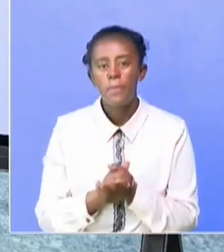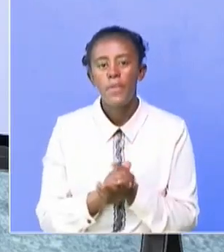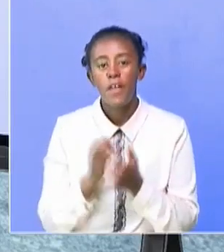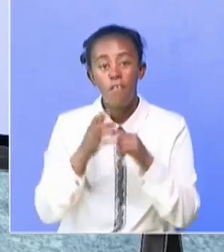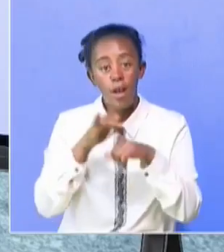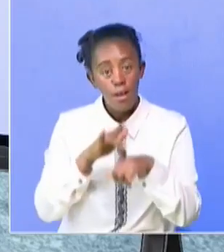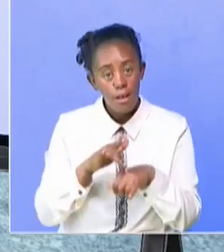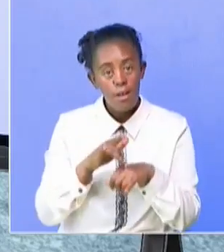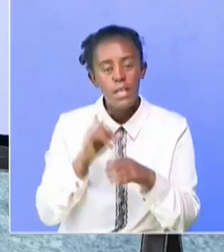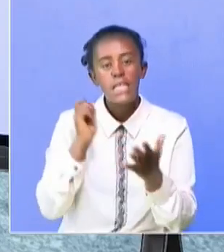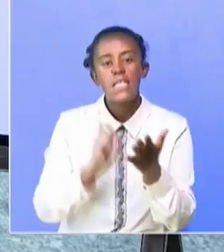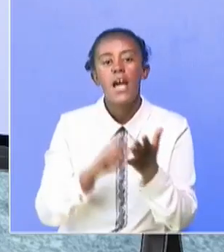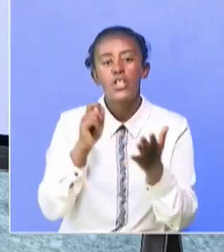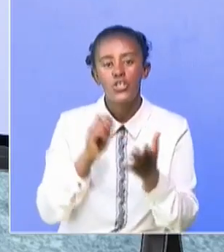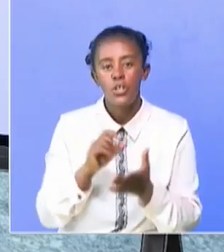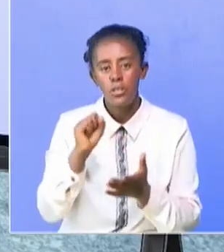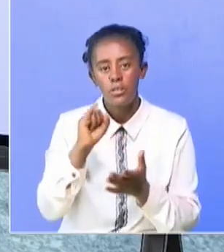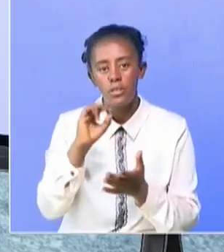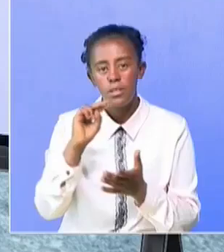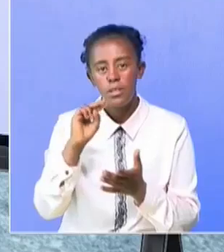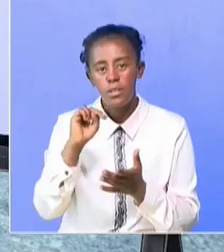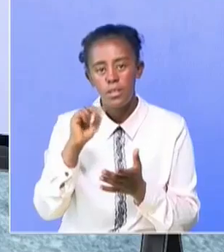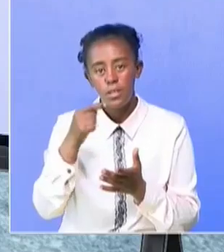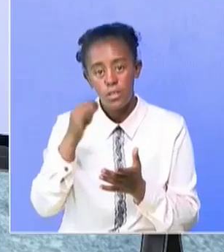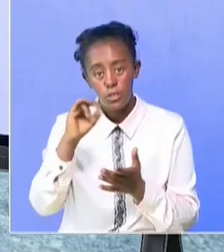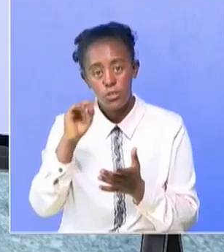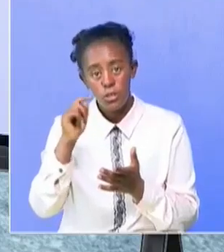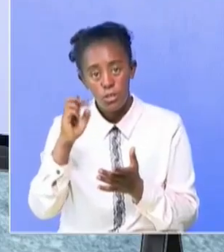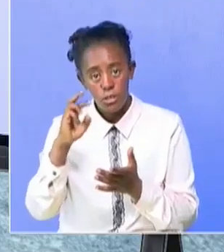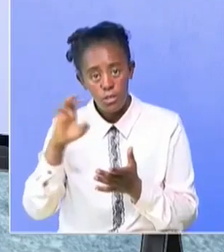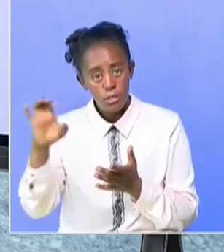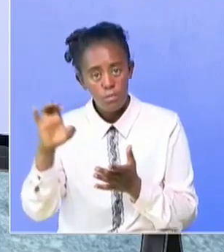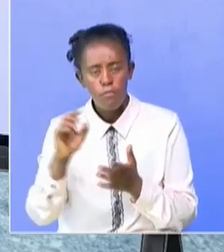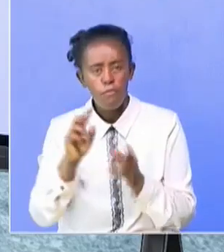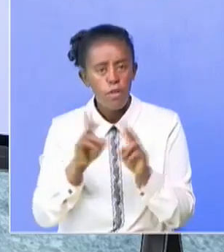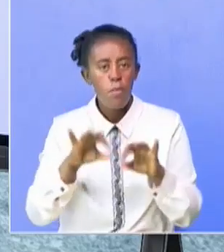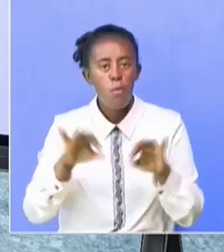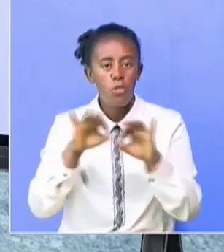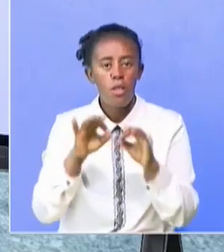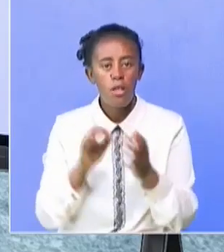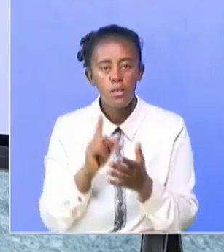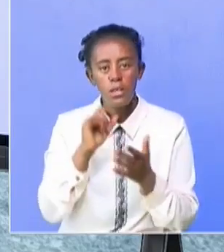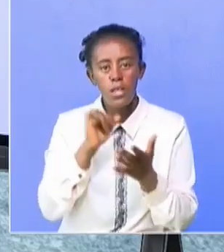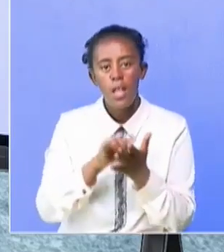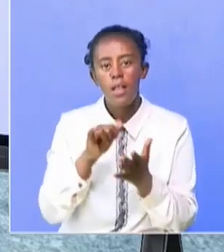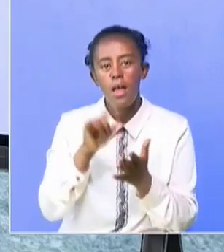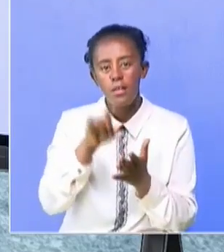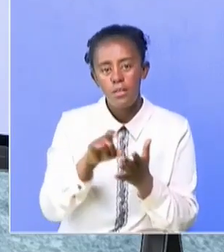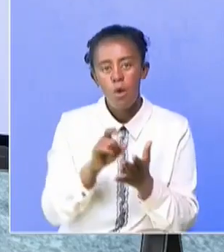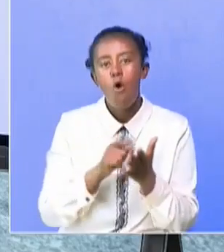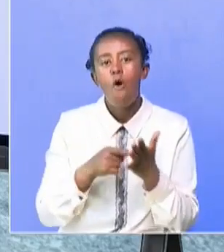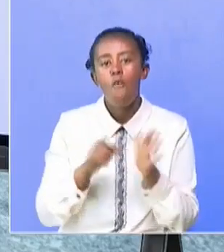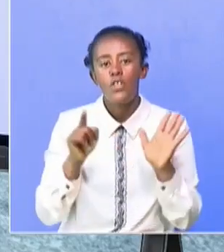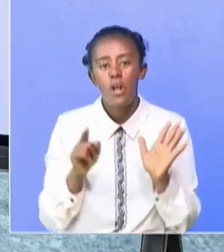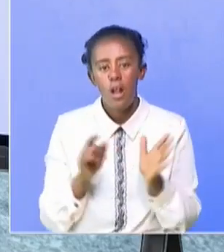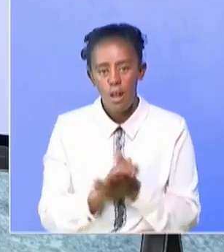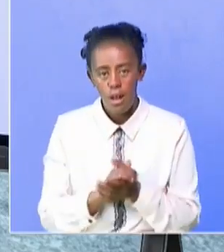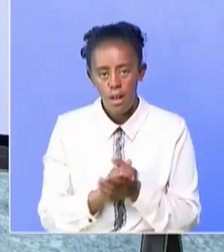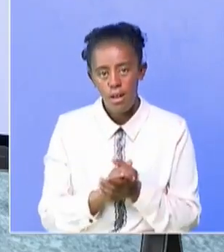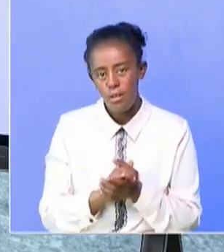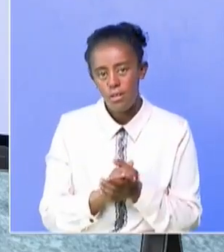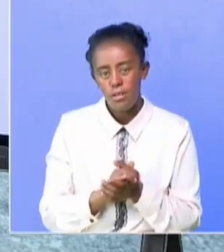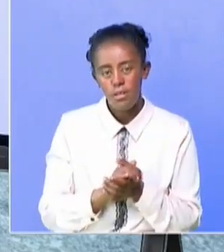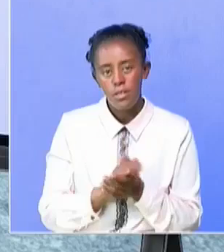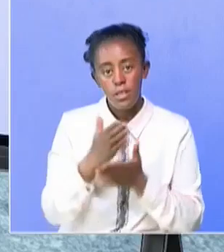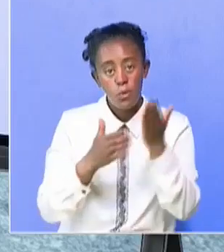Finally, that is signature. The signature is a very important part that has to be official. Yeah. That's why,